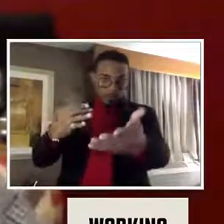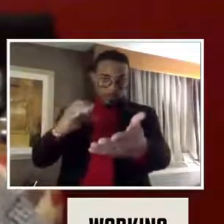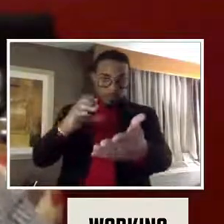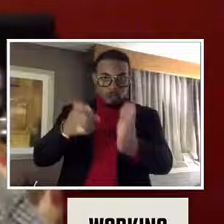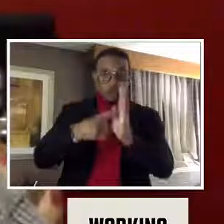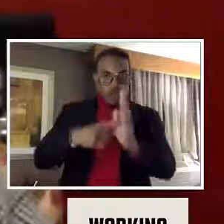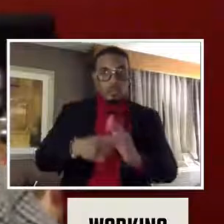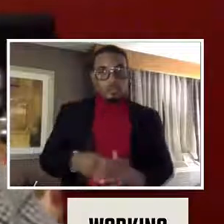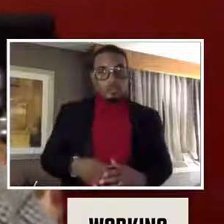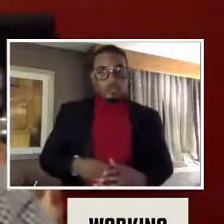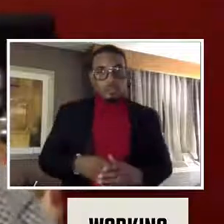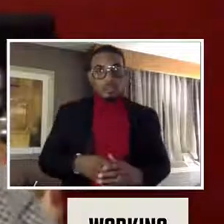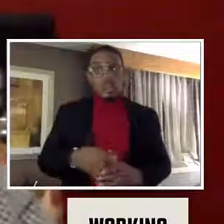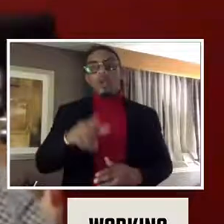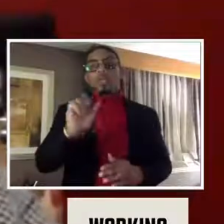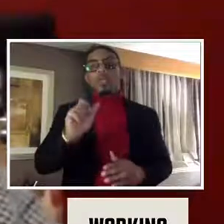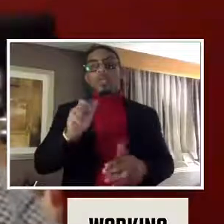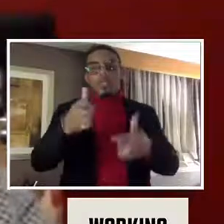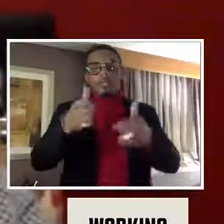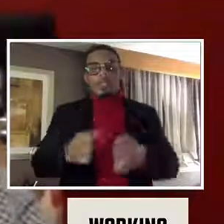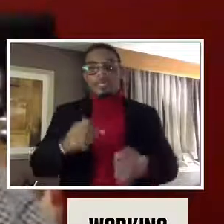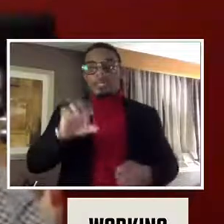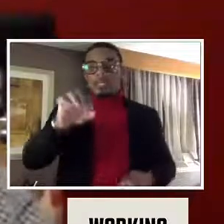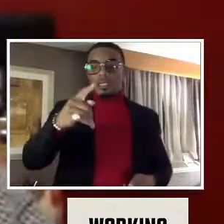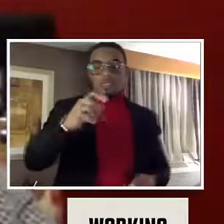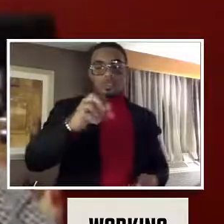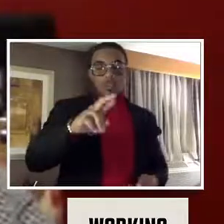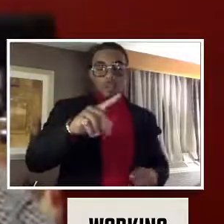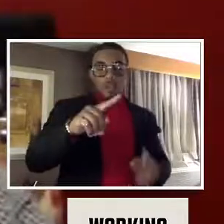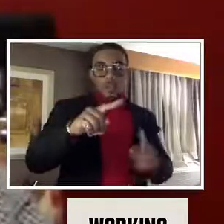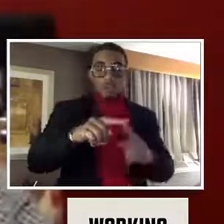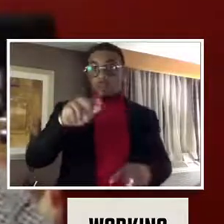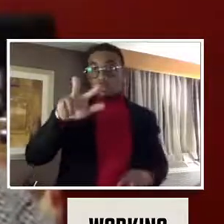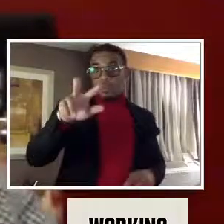charter, and you can text charter to